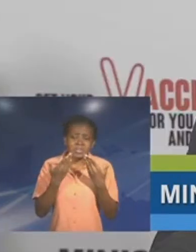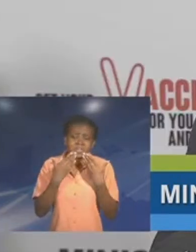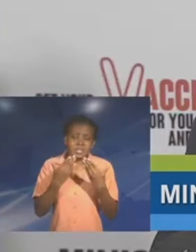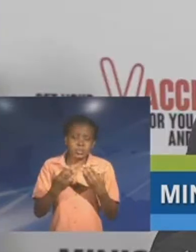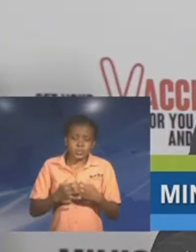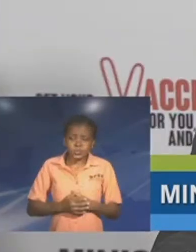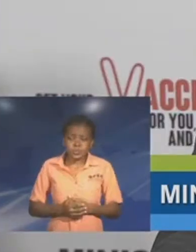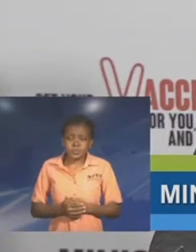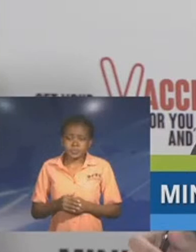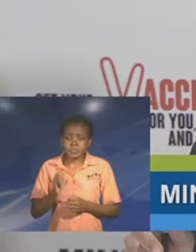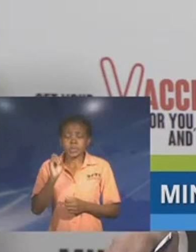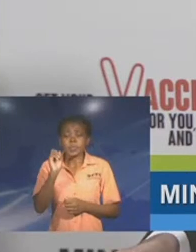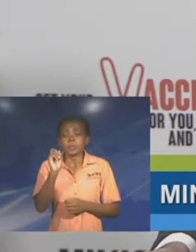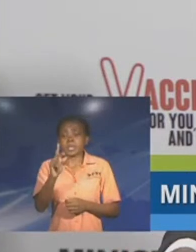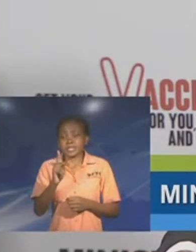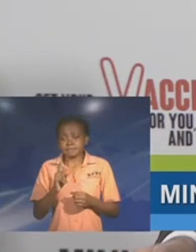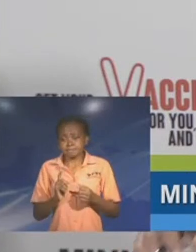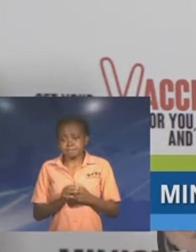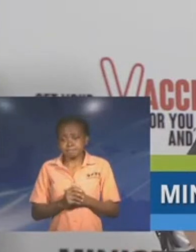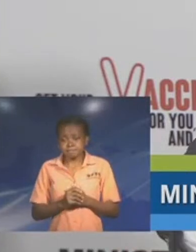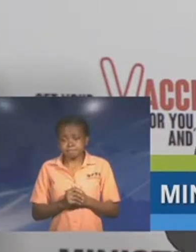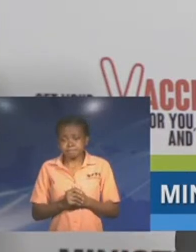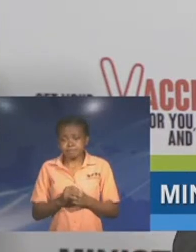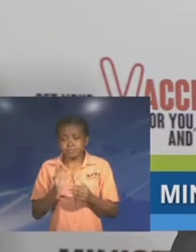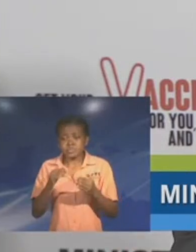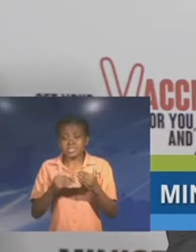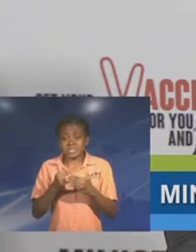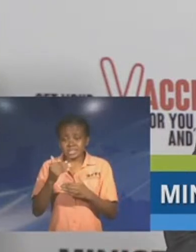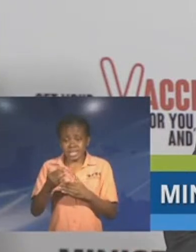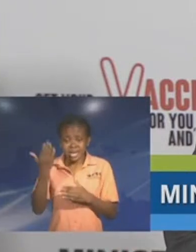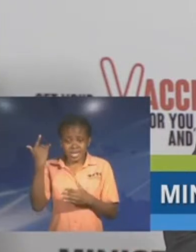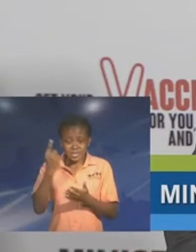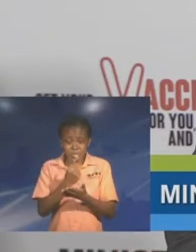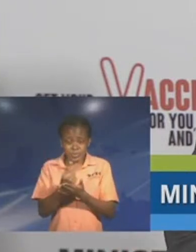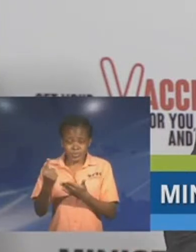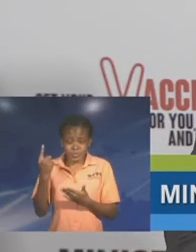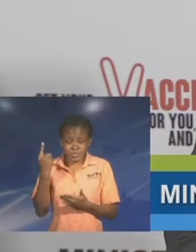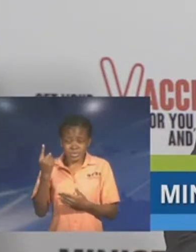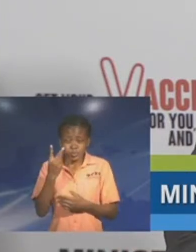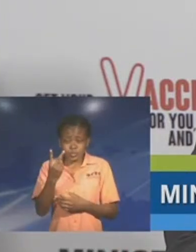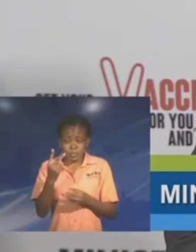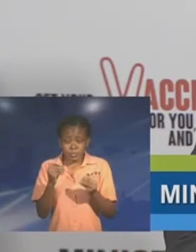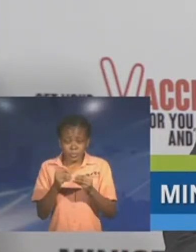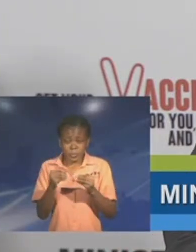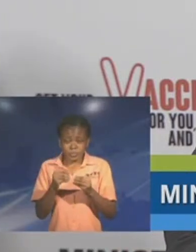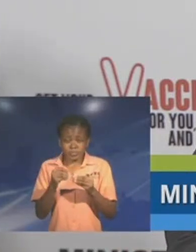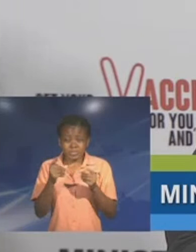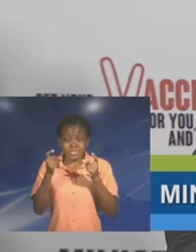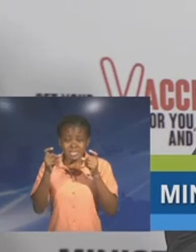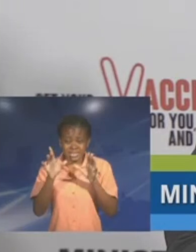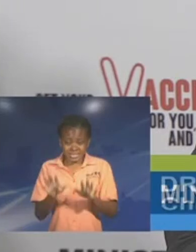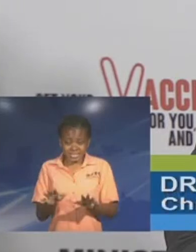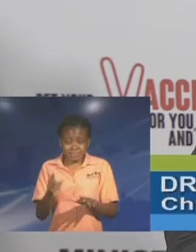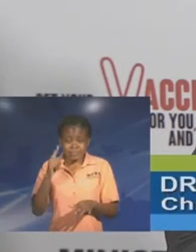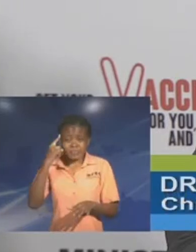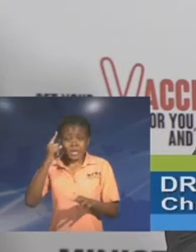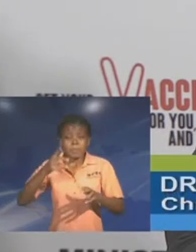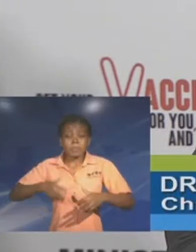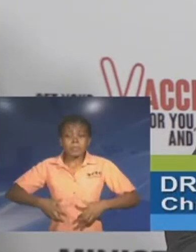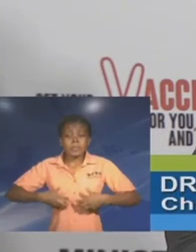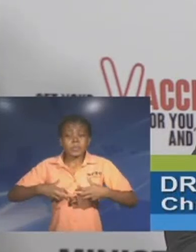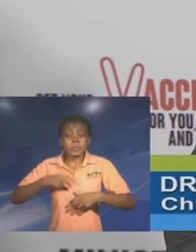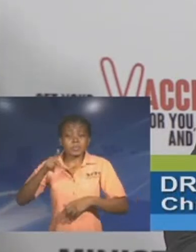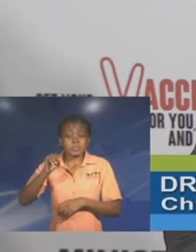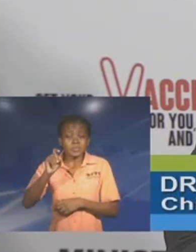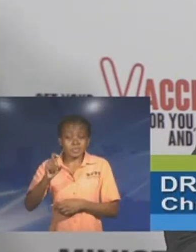Yeah, sure. Thank you, Rashad. So after last week, we would have had 2 additional samples being submitted. Both of them came back as